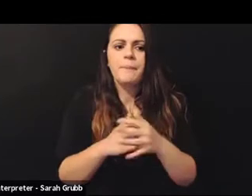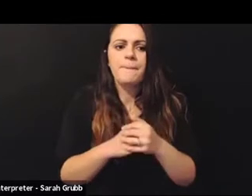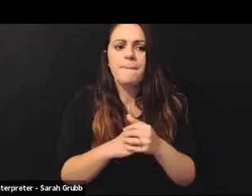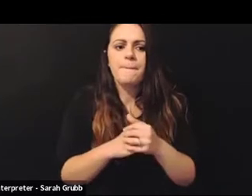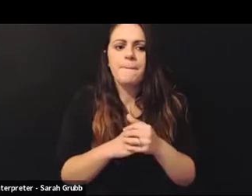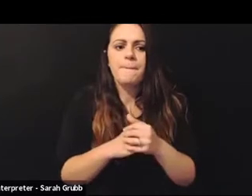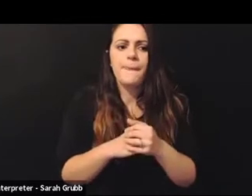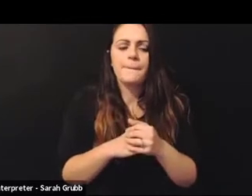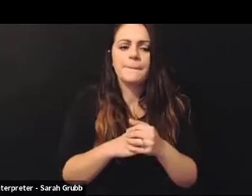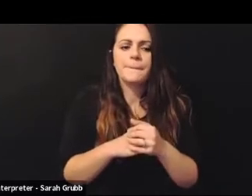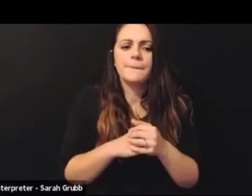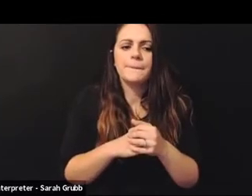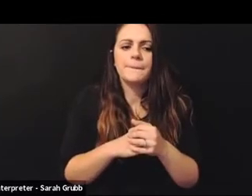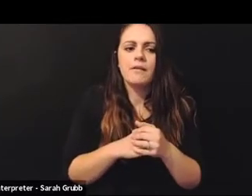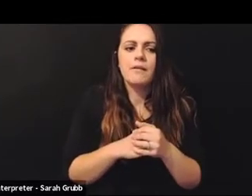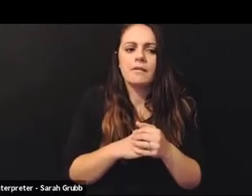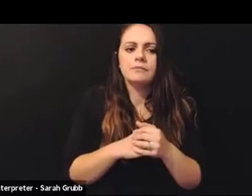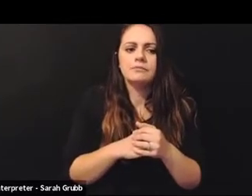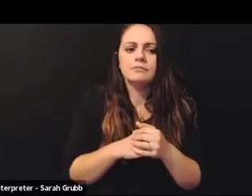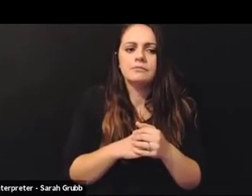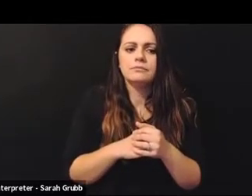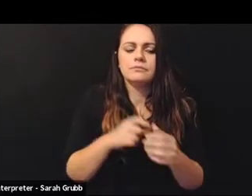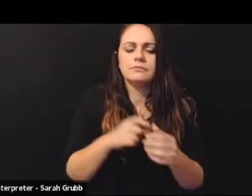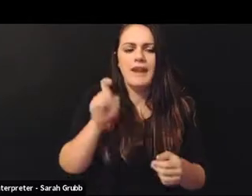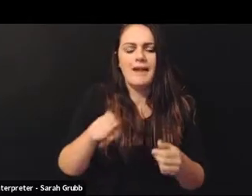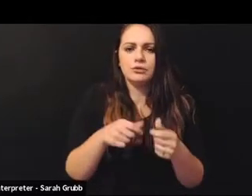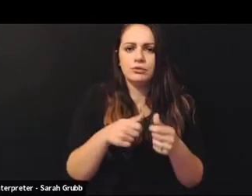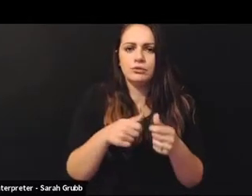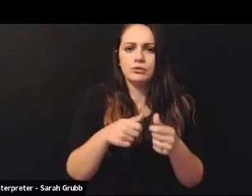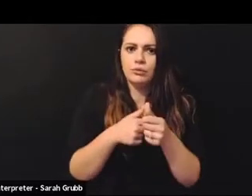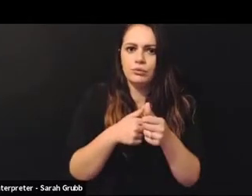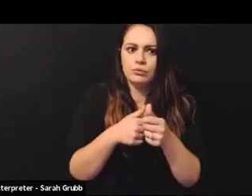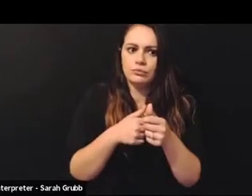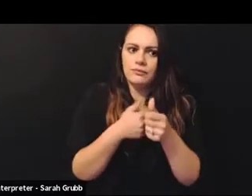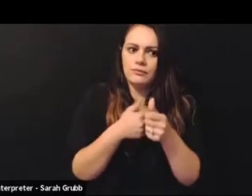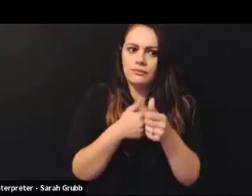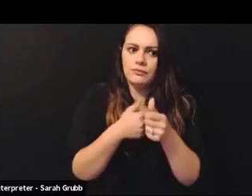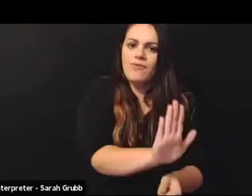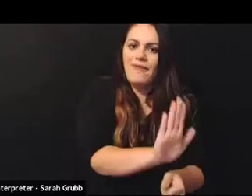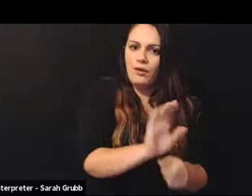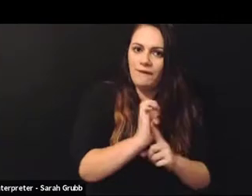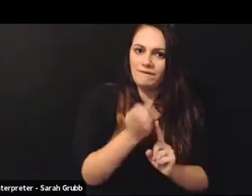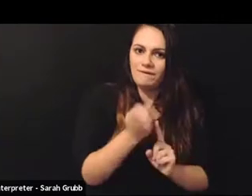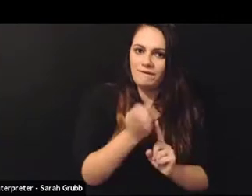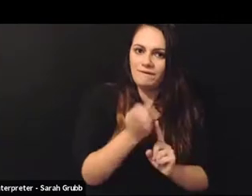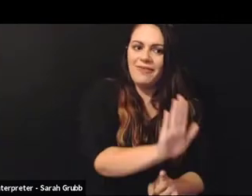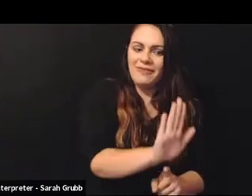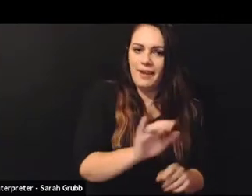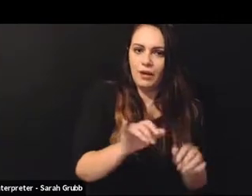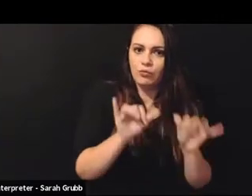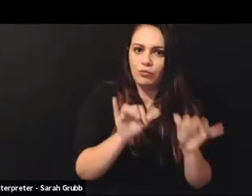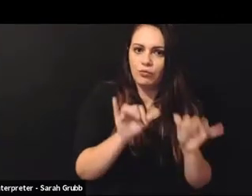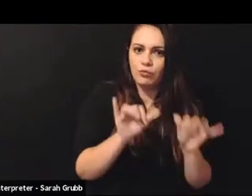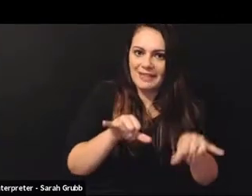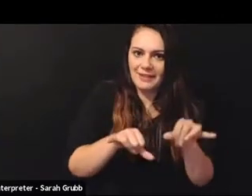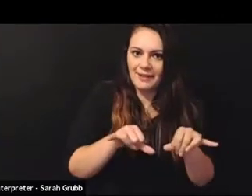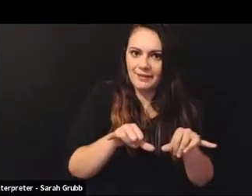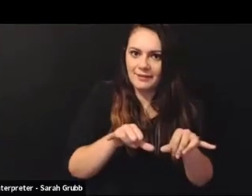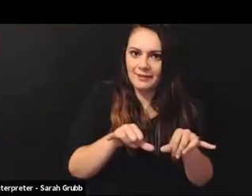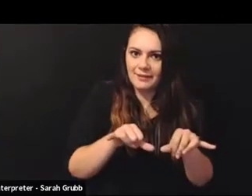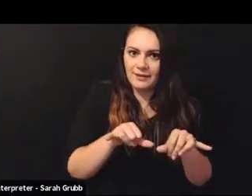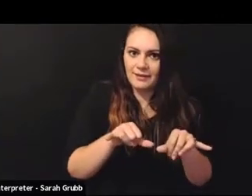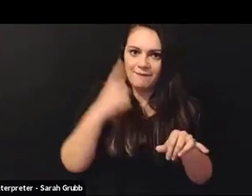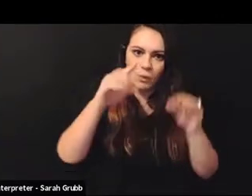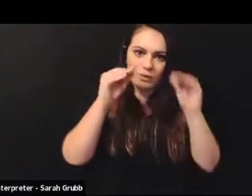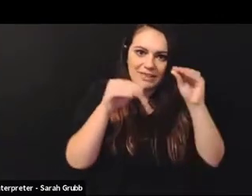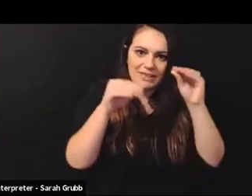not doing it right in the place, in the environment, and in the routine where they're needed. You have to always think about their